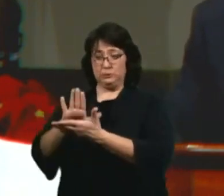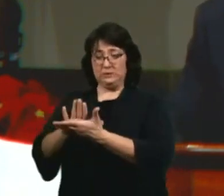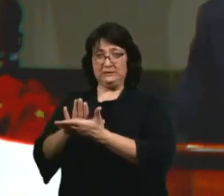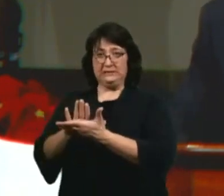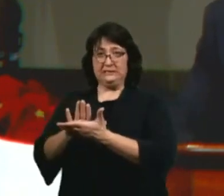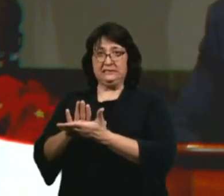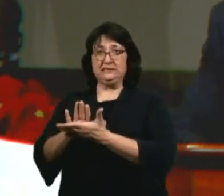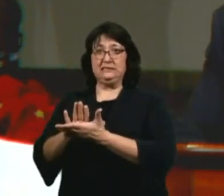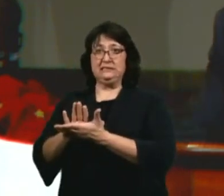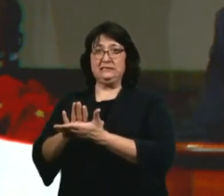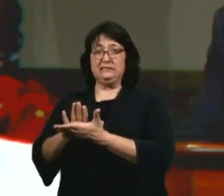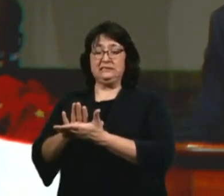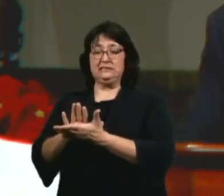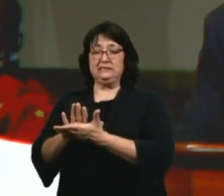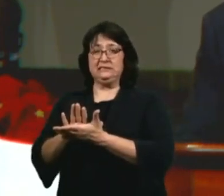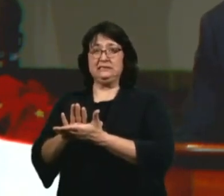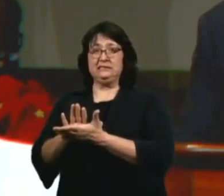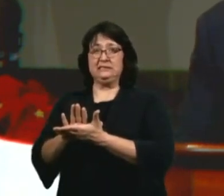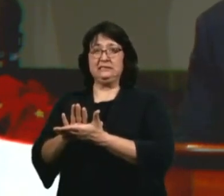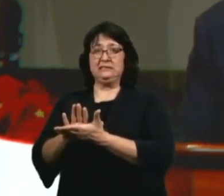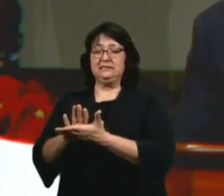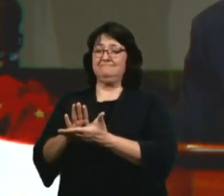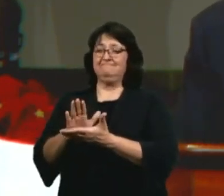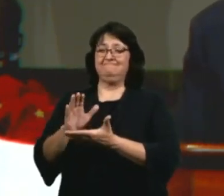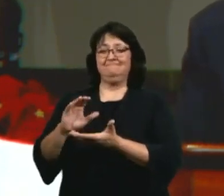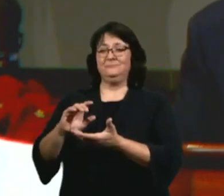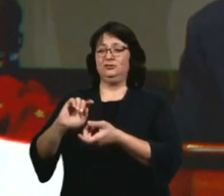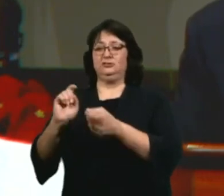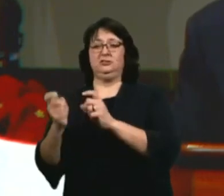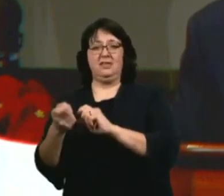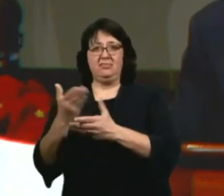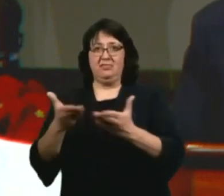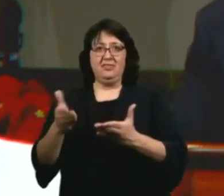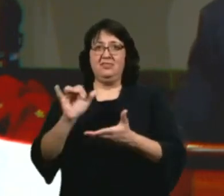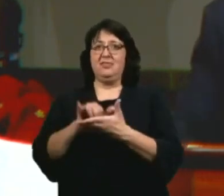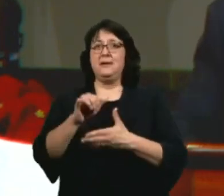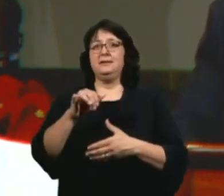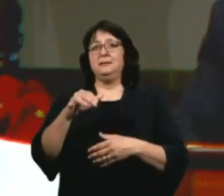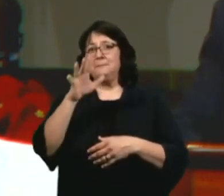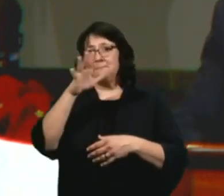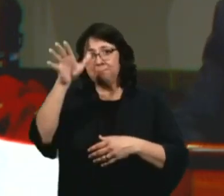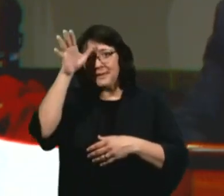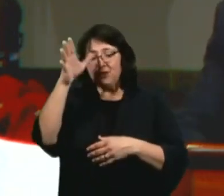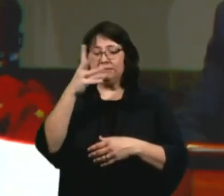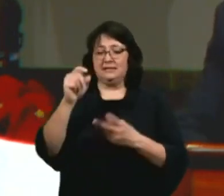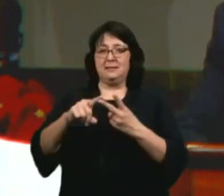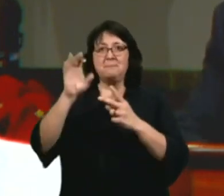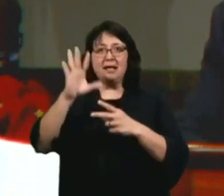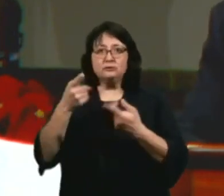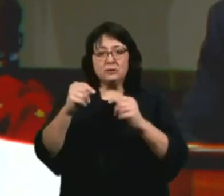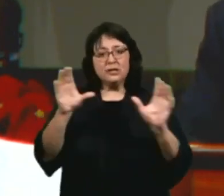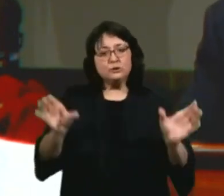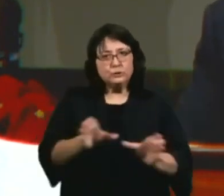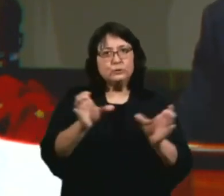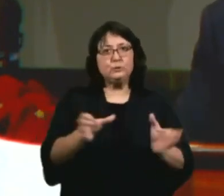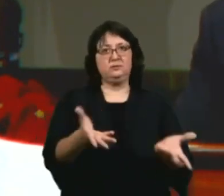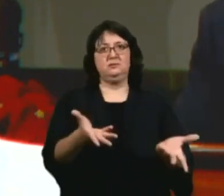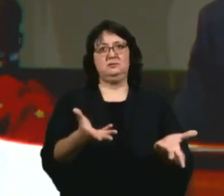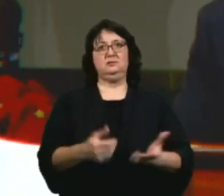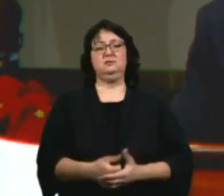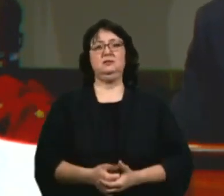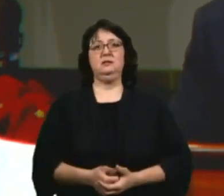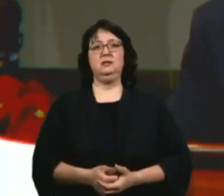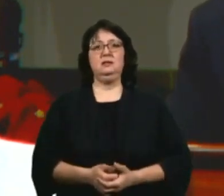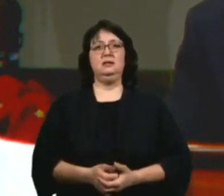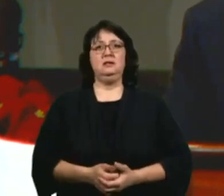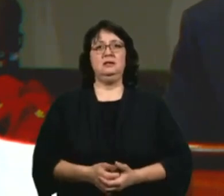undoing what the pastor and the church and the parent is trying to do. And I